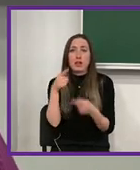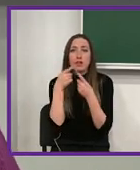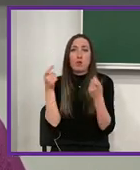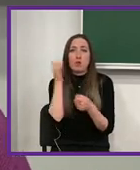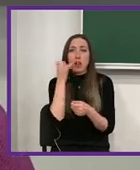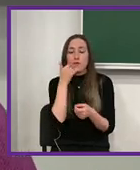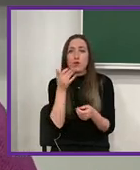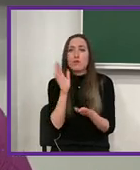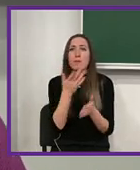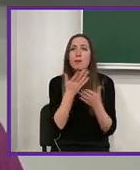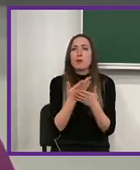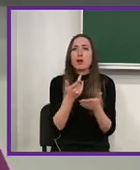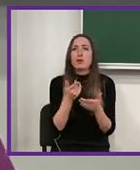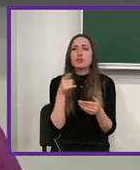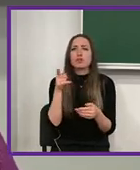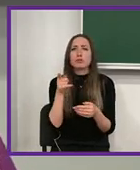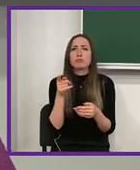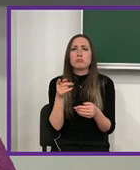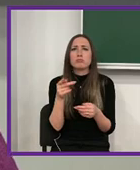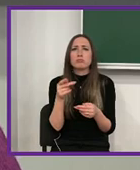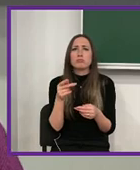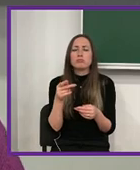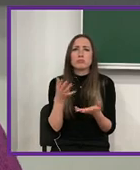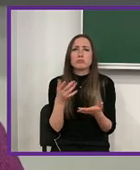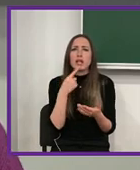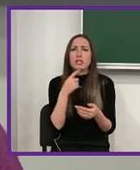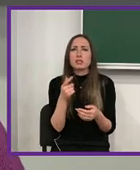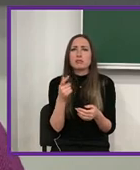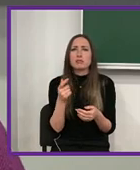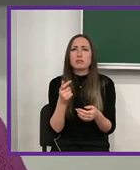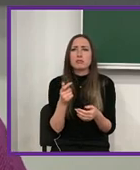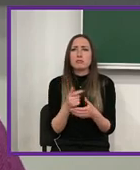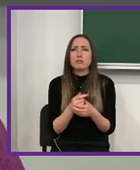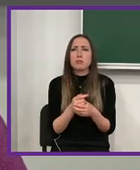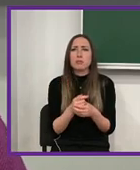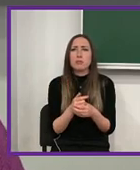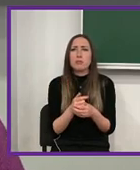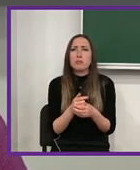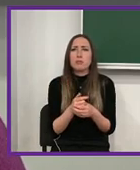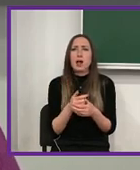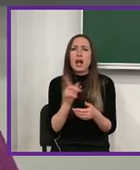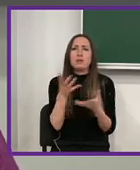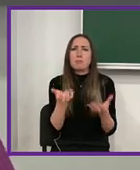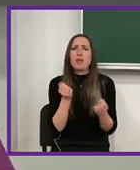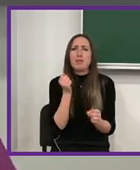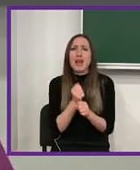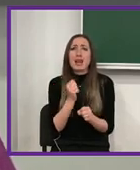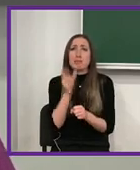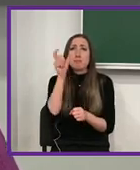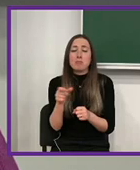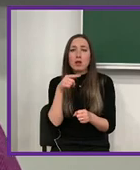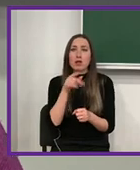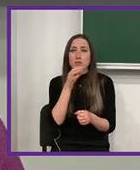with that, to whom we are outsourcing this service, do let us know. So there are ways where you can already at this